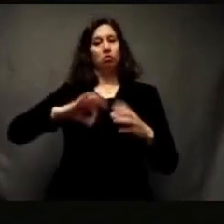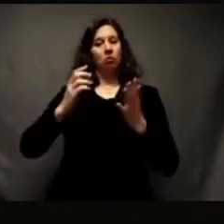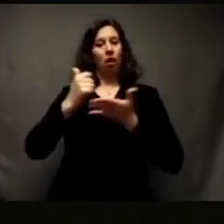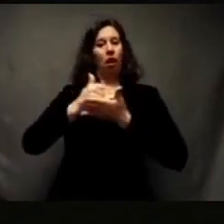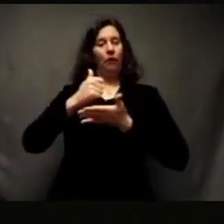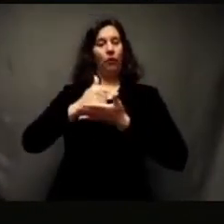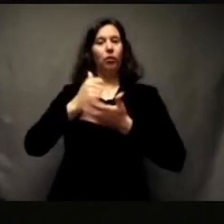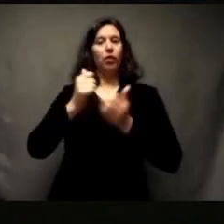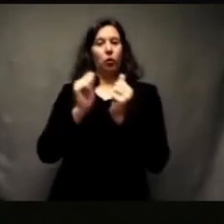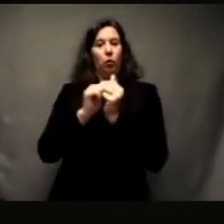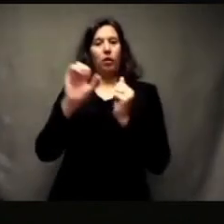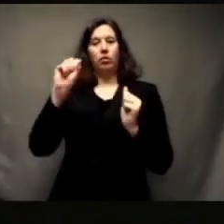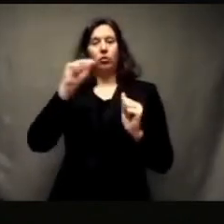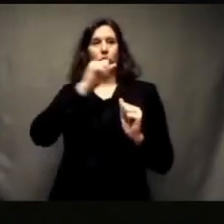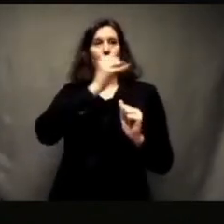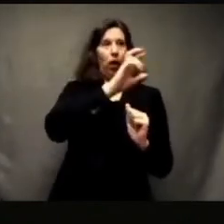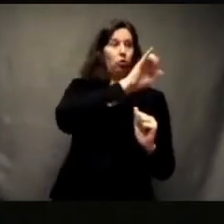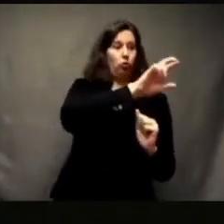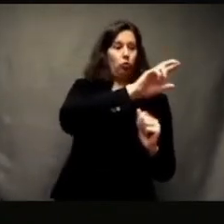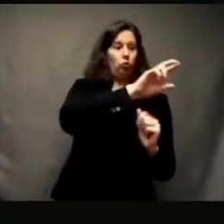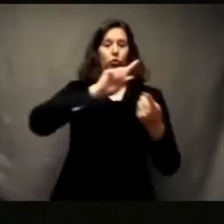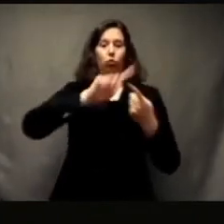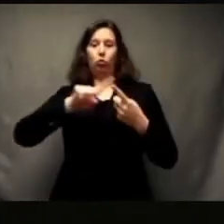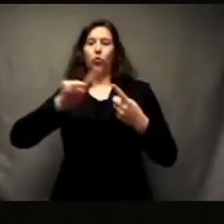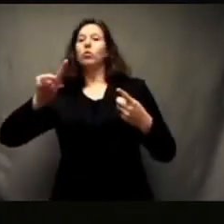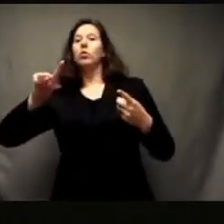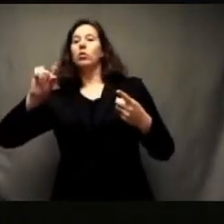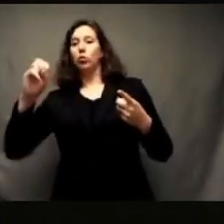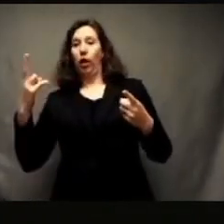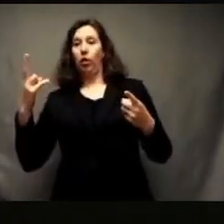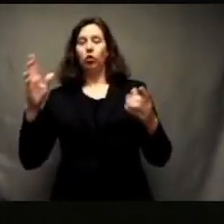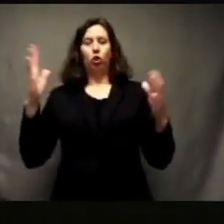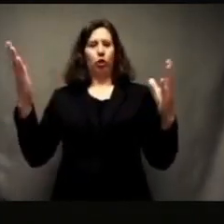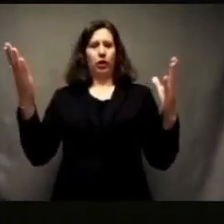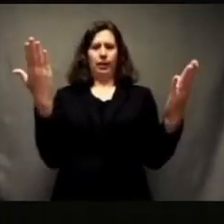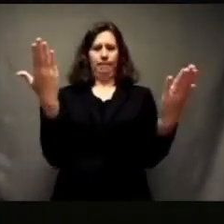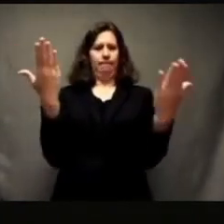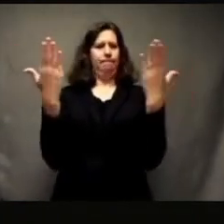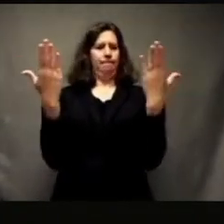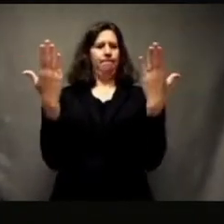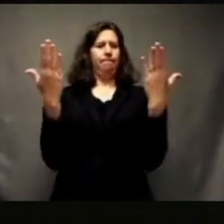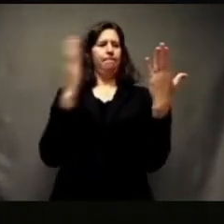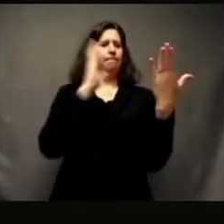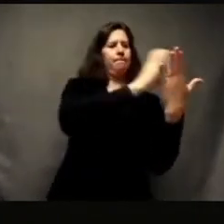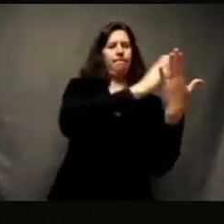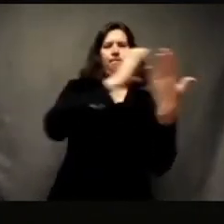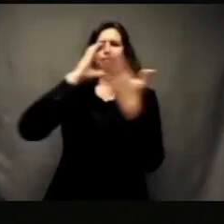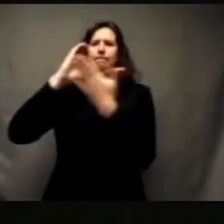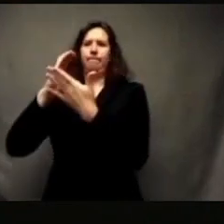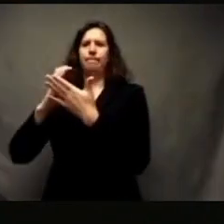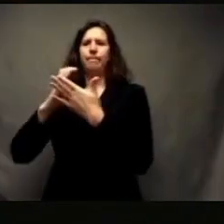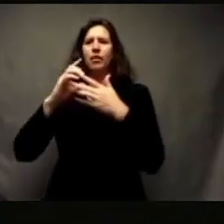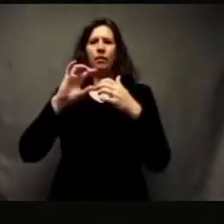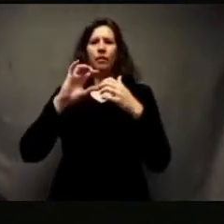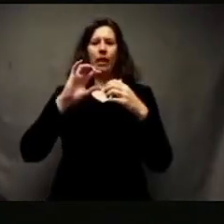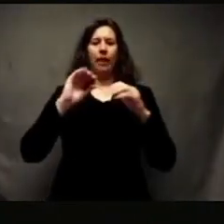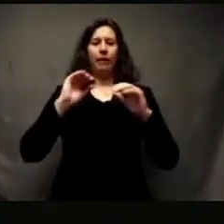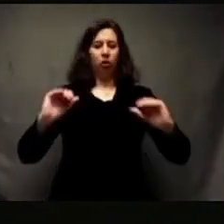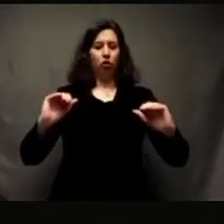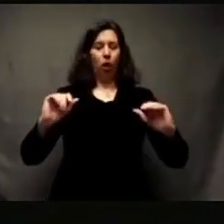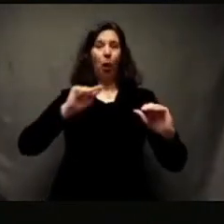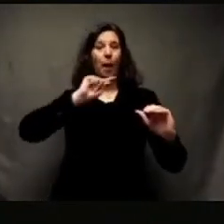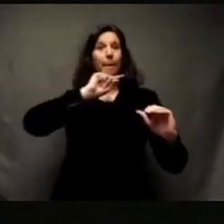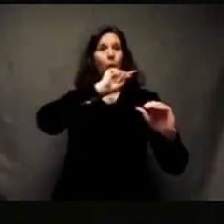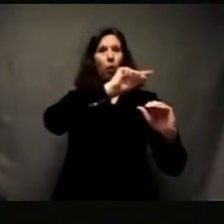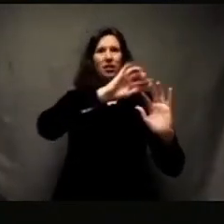with ScratchJr Scratch is looking at the two interfaces next to each other and kind of having the child point